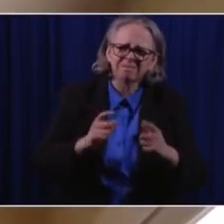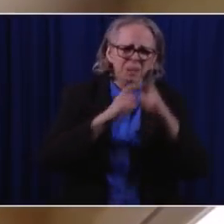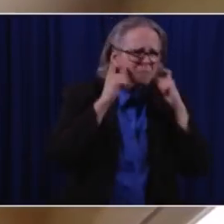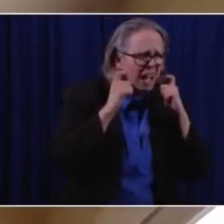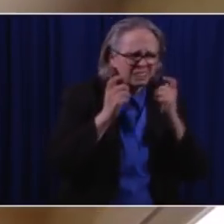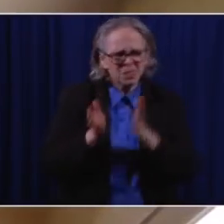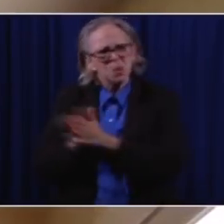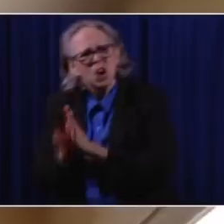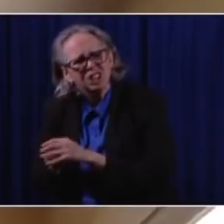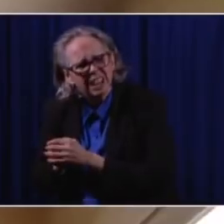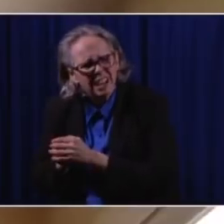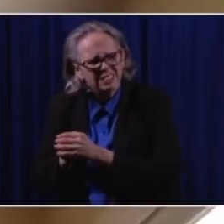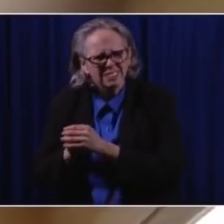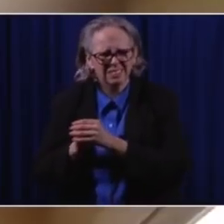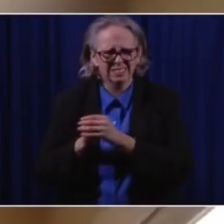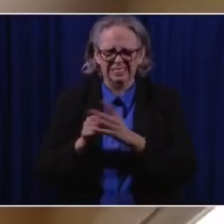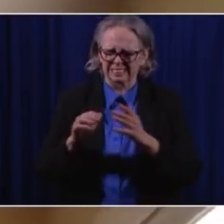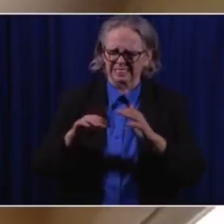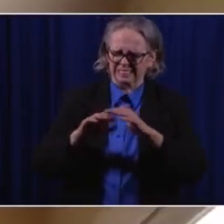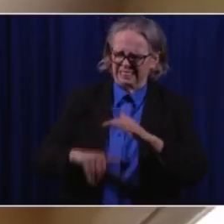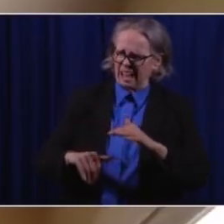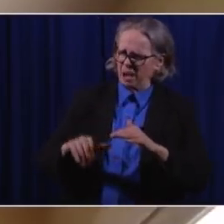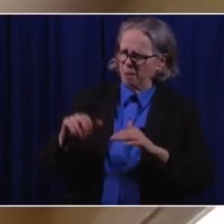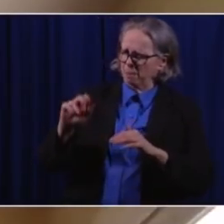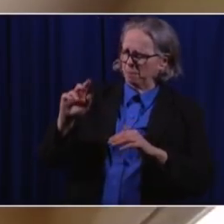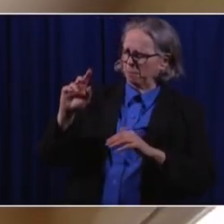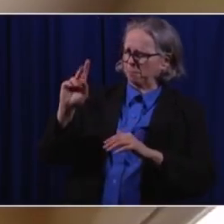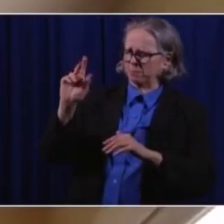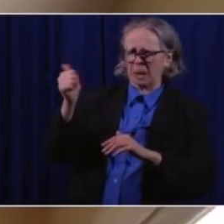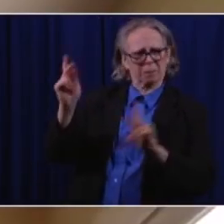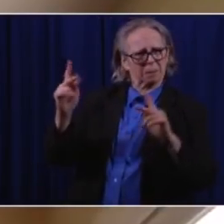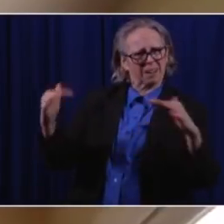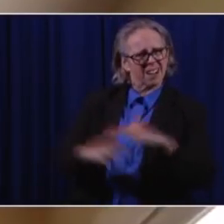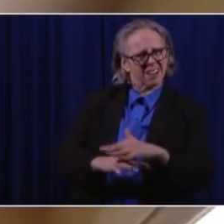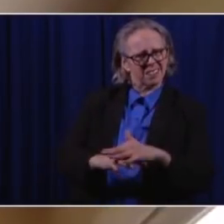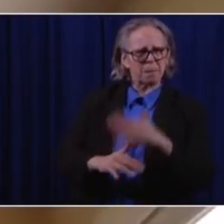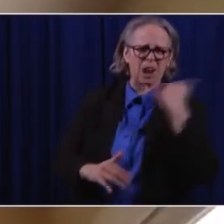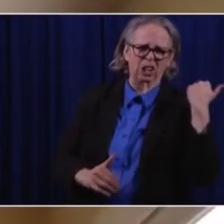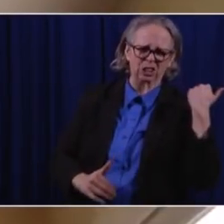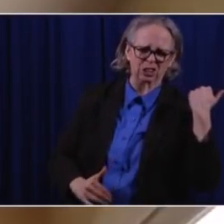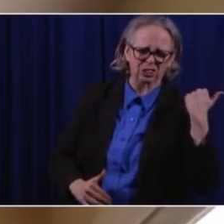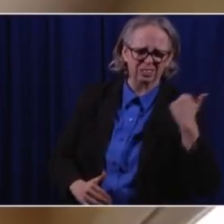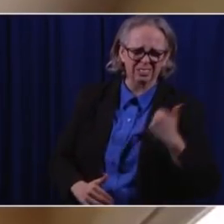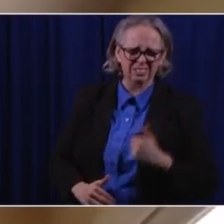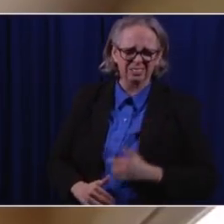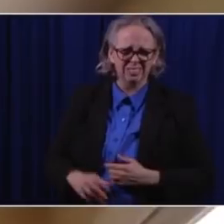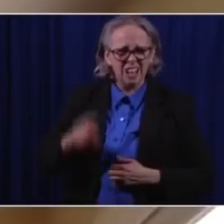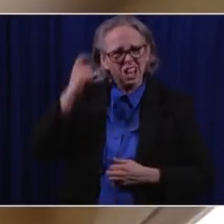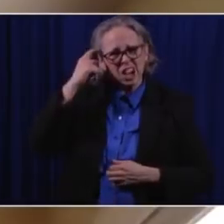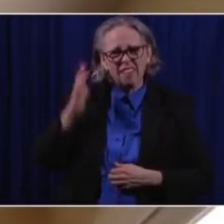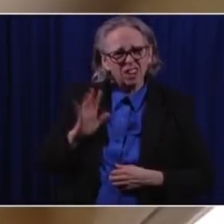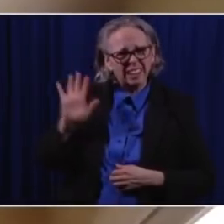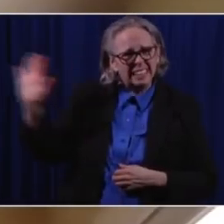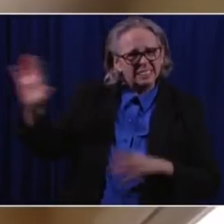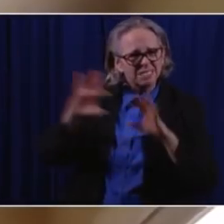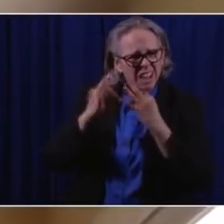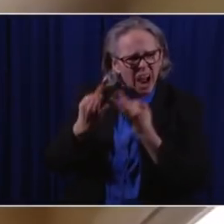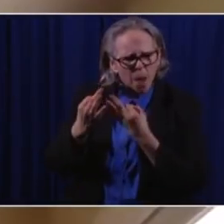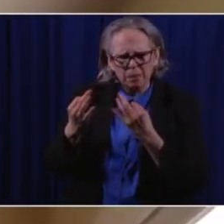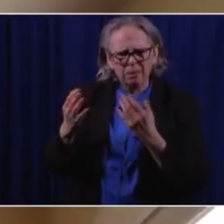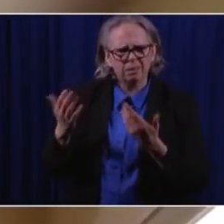gatherings small, just as we heard that the governor and his family are going to be doing. Use the tools that you have at